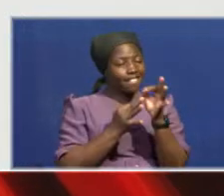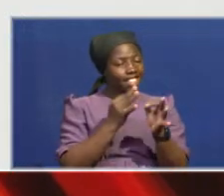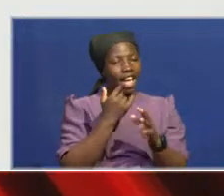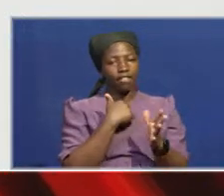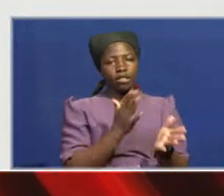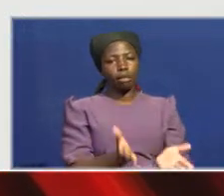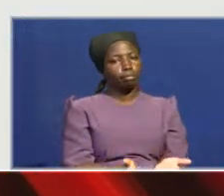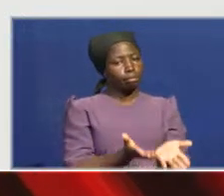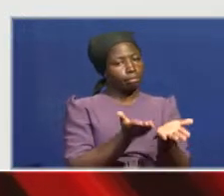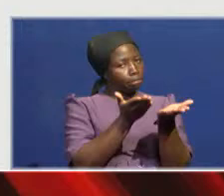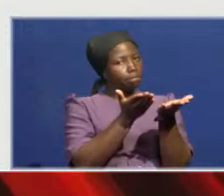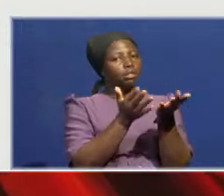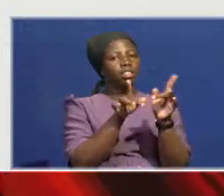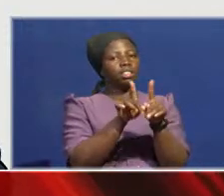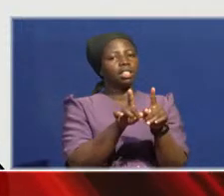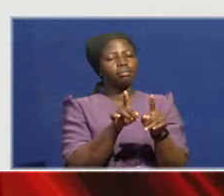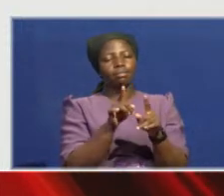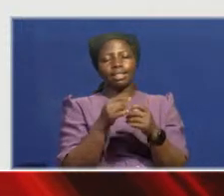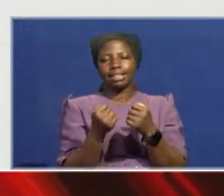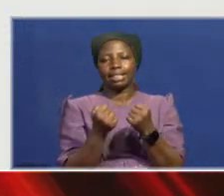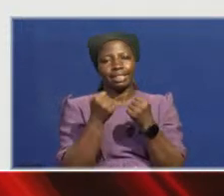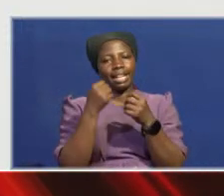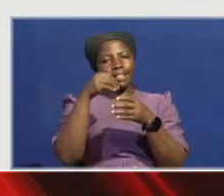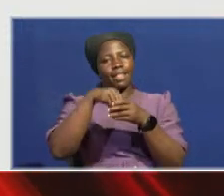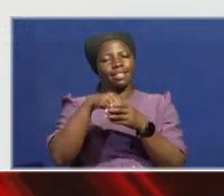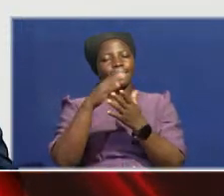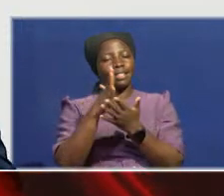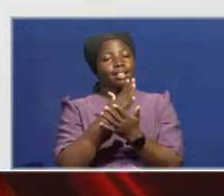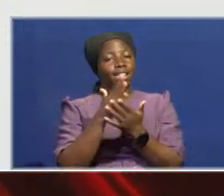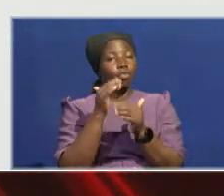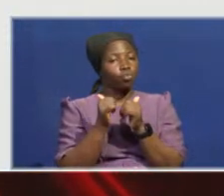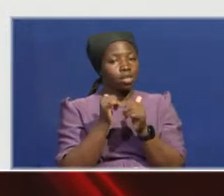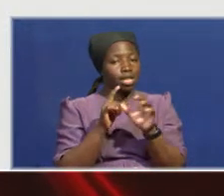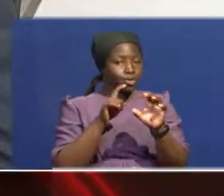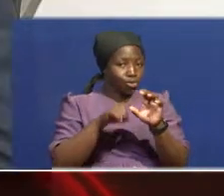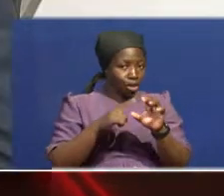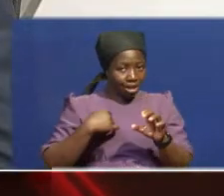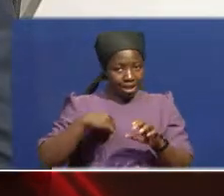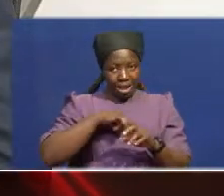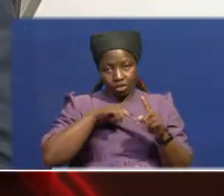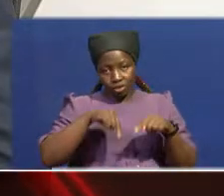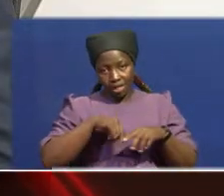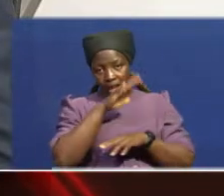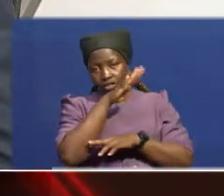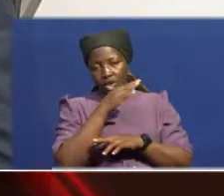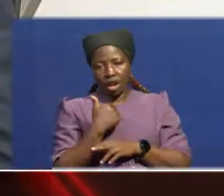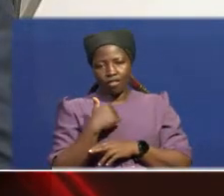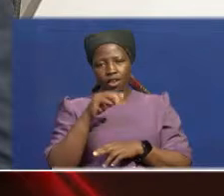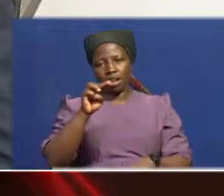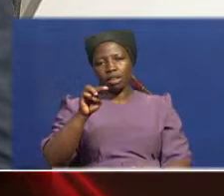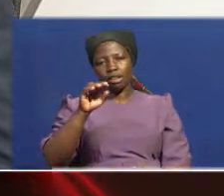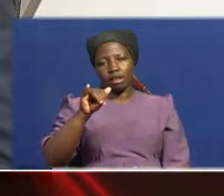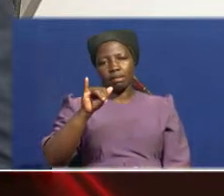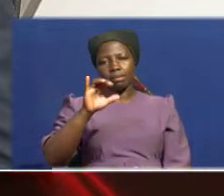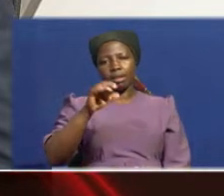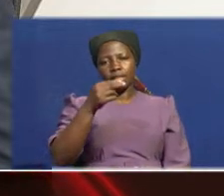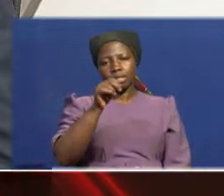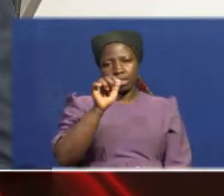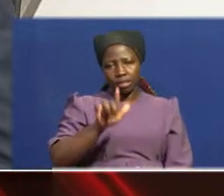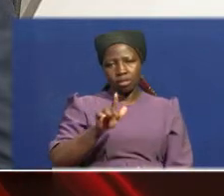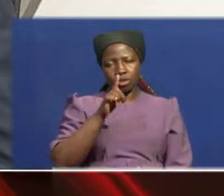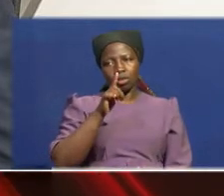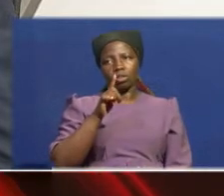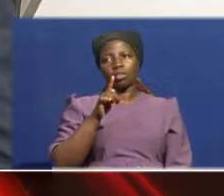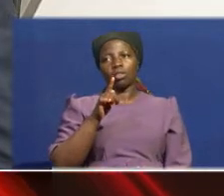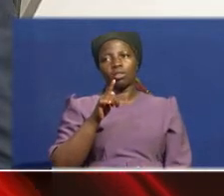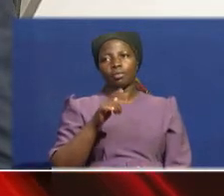are the trends within the sector. Joining us this afternoon to take us through this particular course will be Michael Kimani, the GM, Riata and Nabo